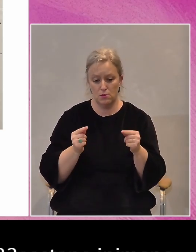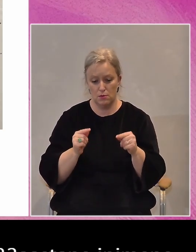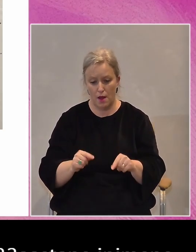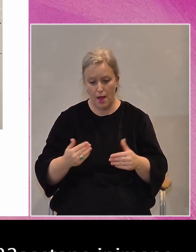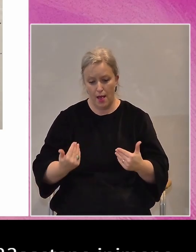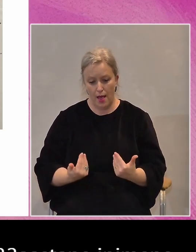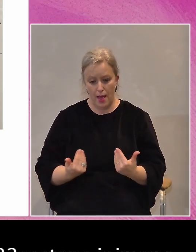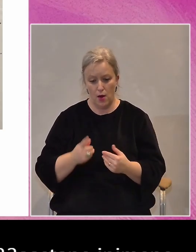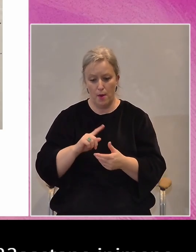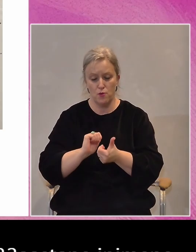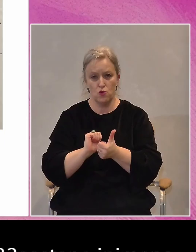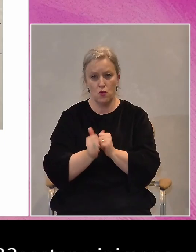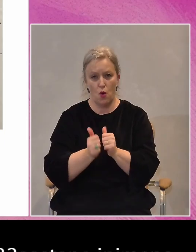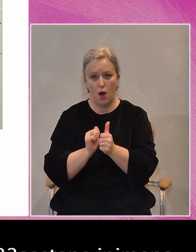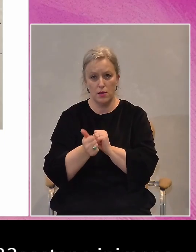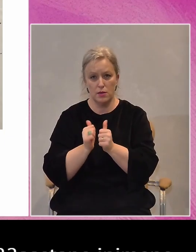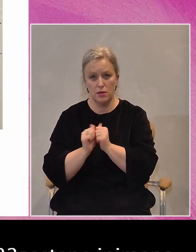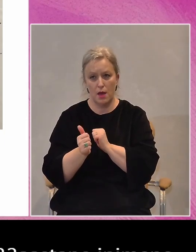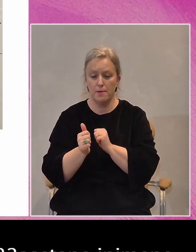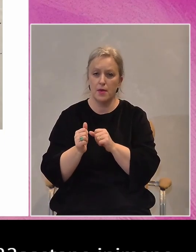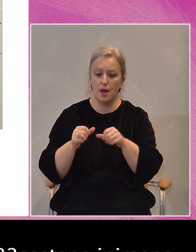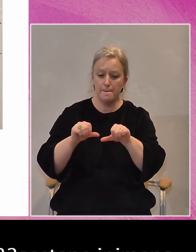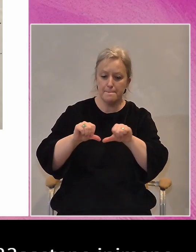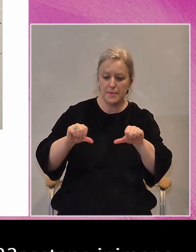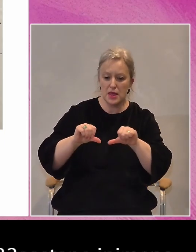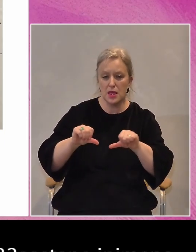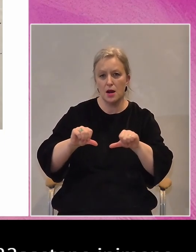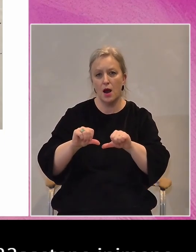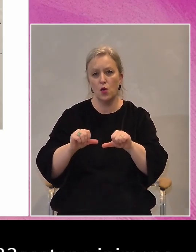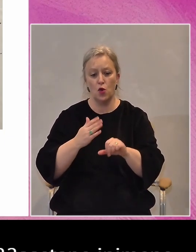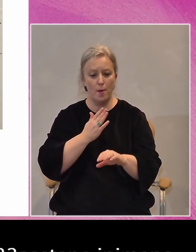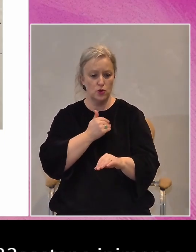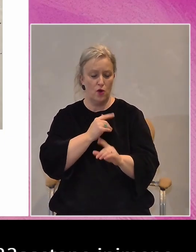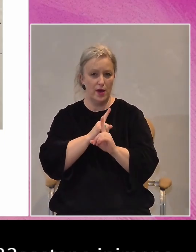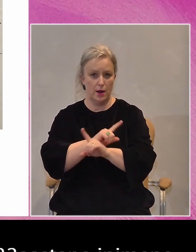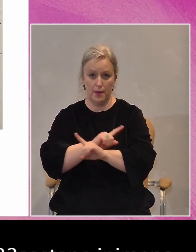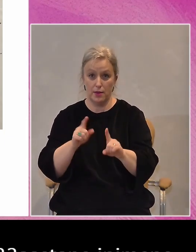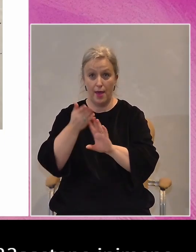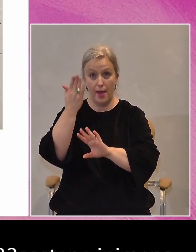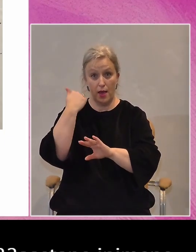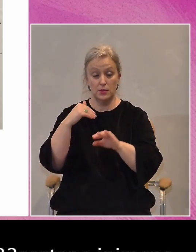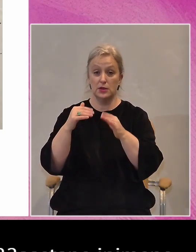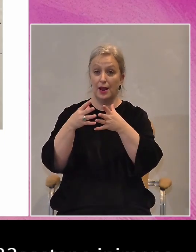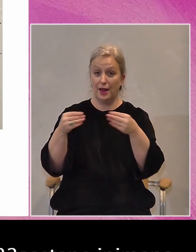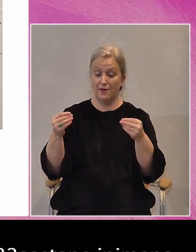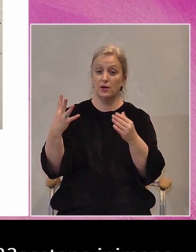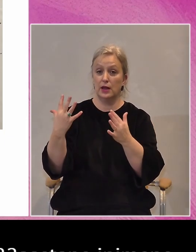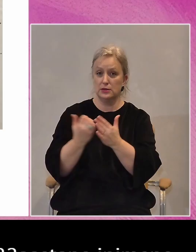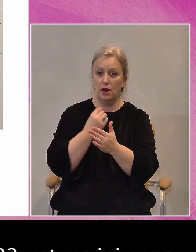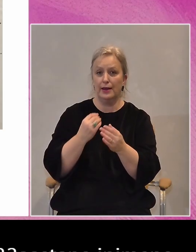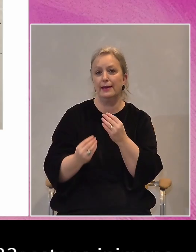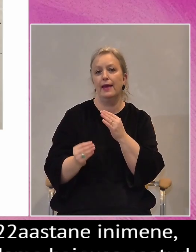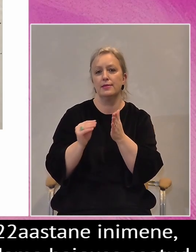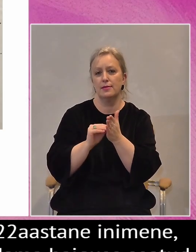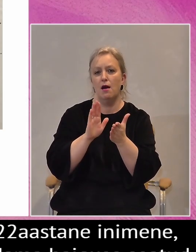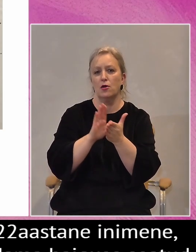in my life where I need to adjust my life according to the